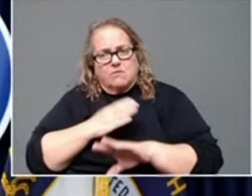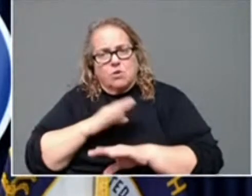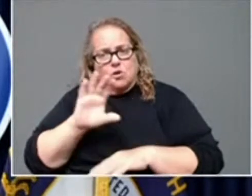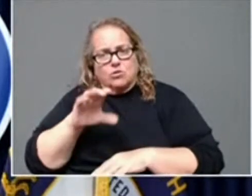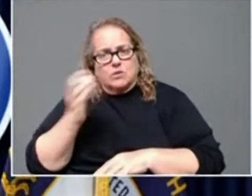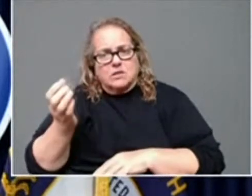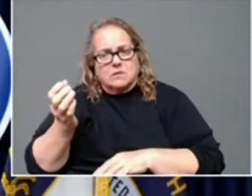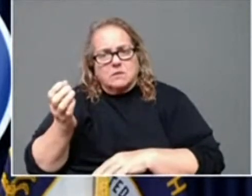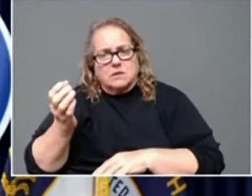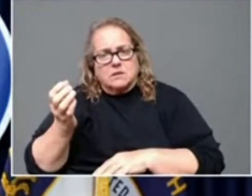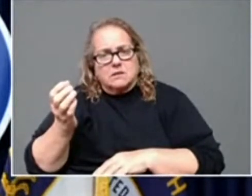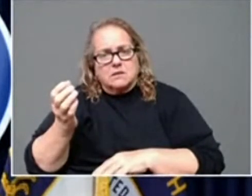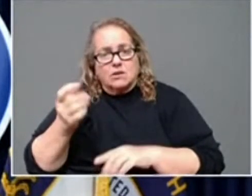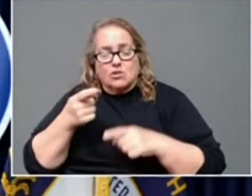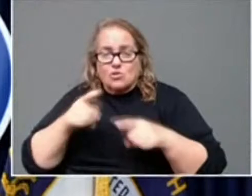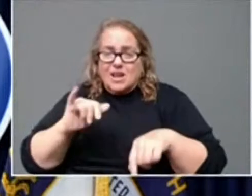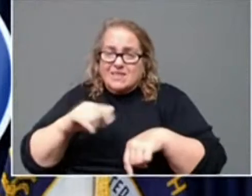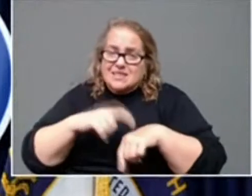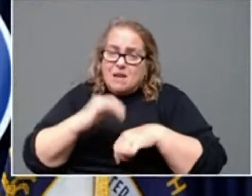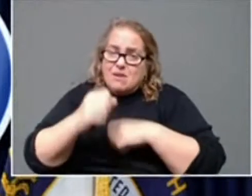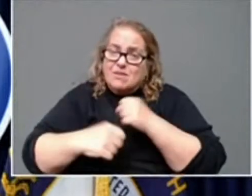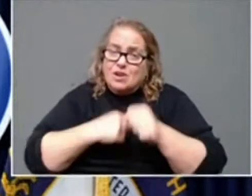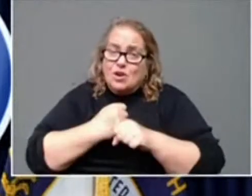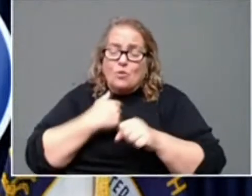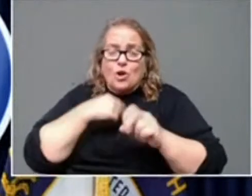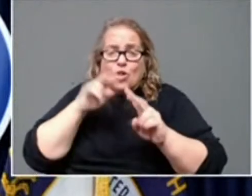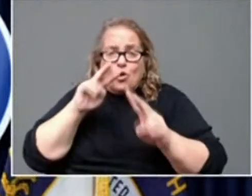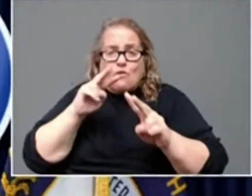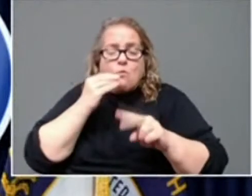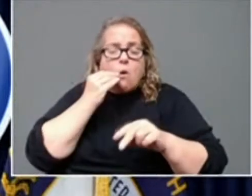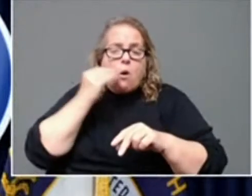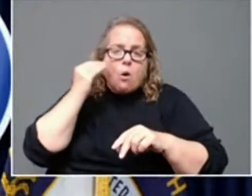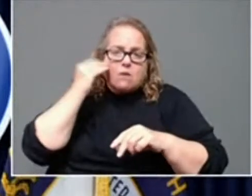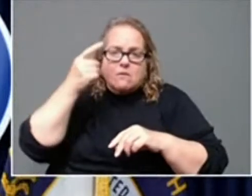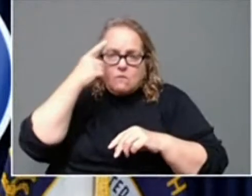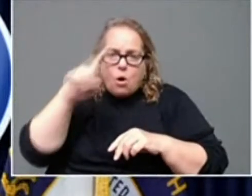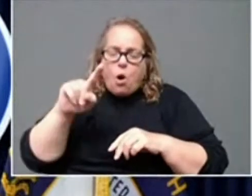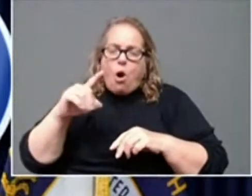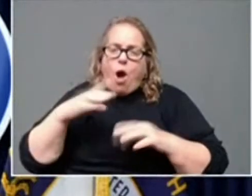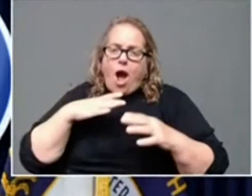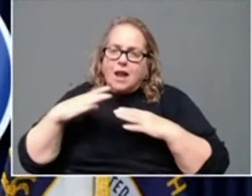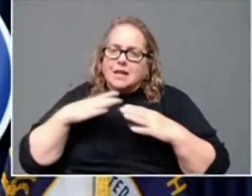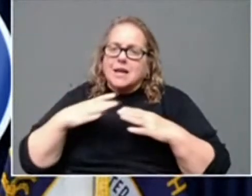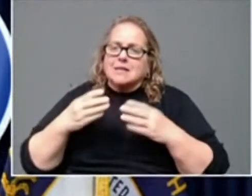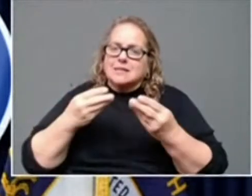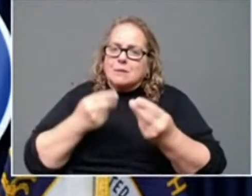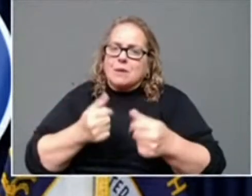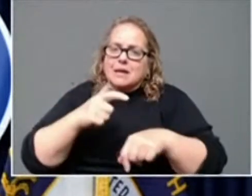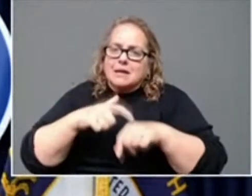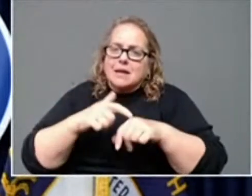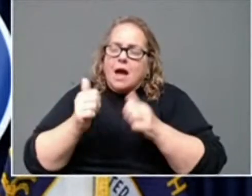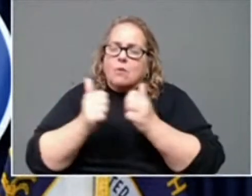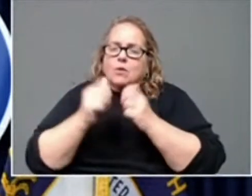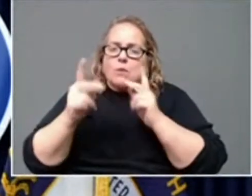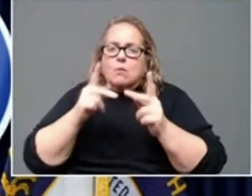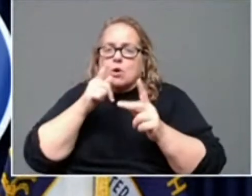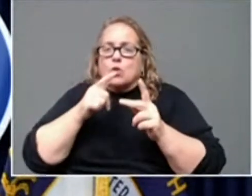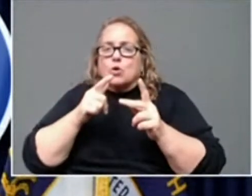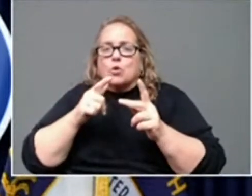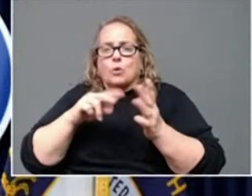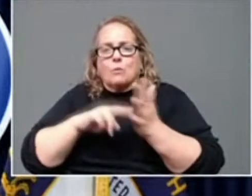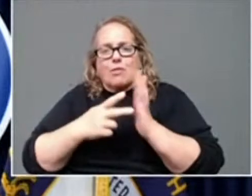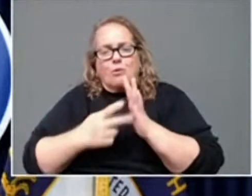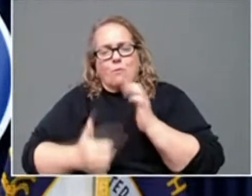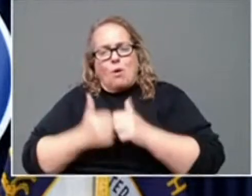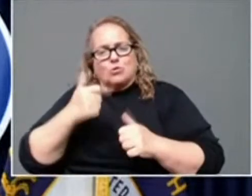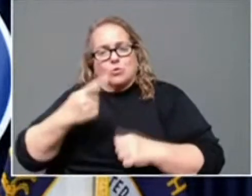Especially during this time of year, we all look forward to being home for the holidays, spending time with those who mean the most to us. Now, many of our families